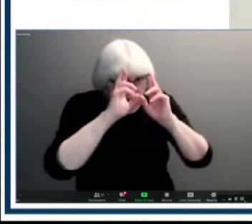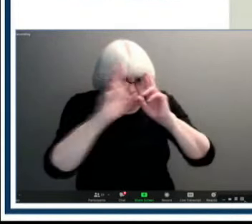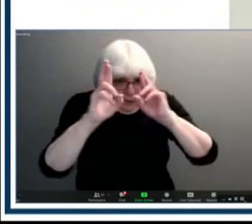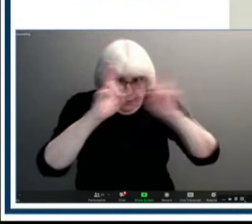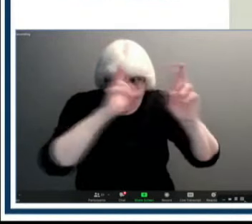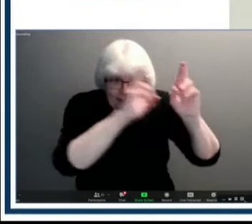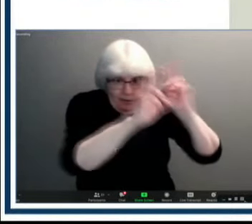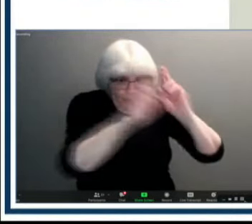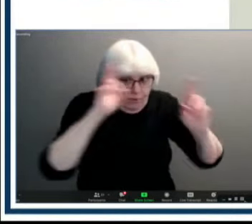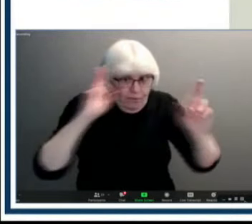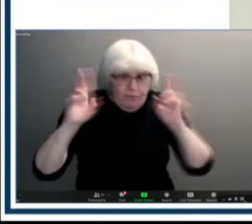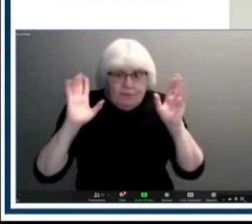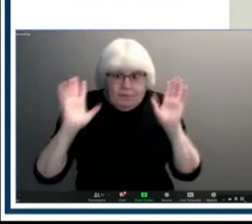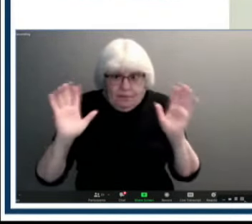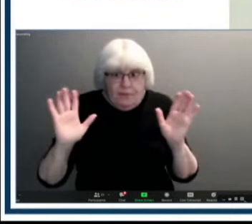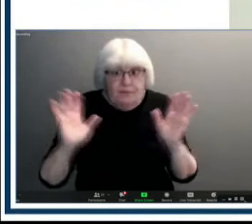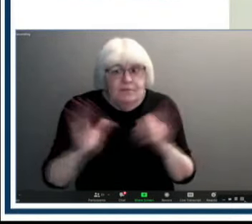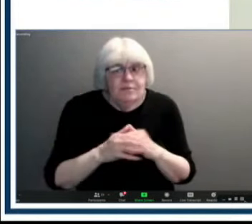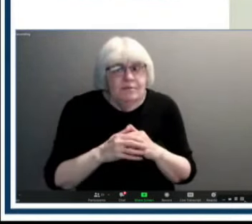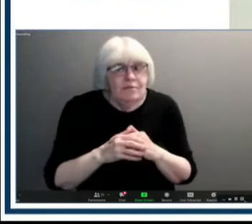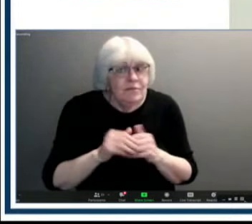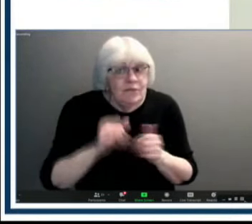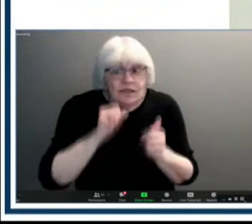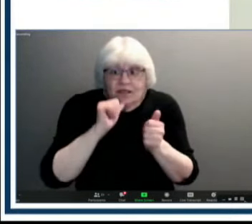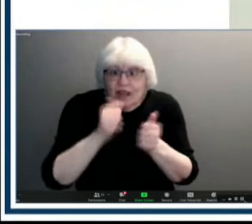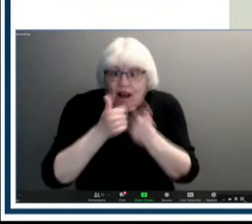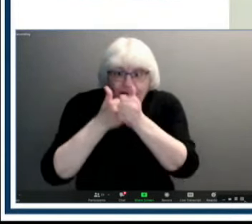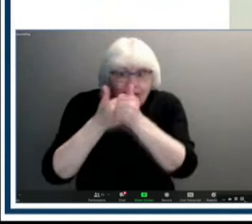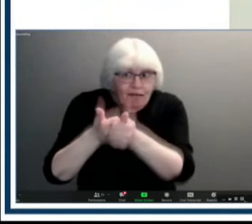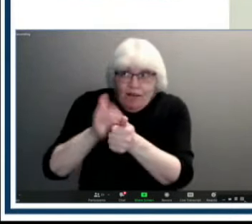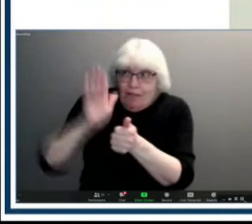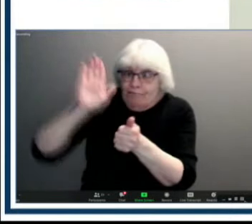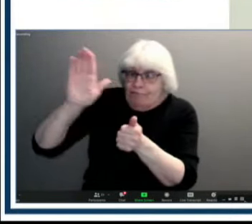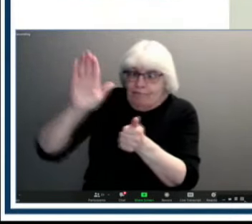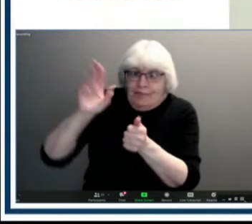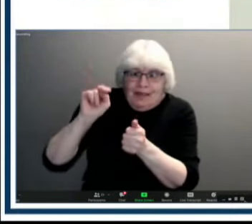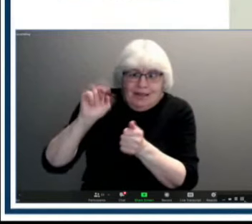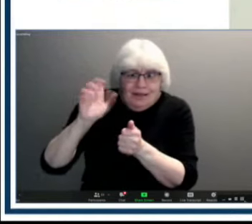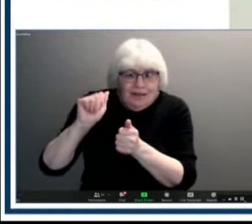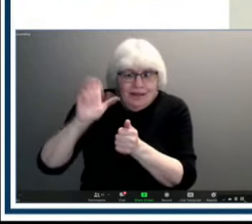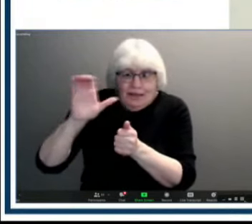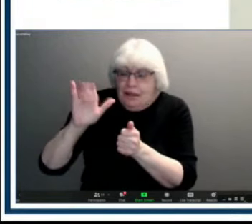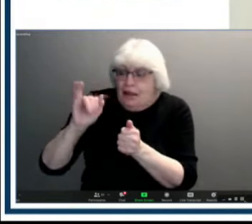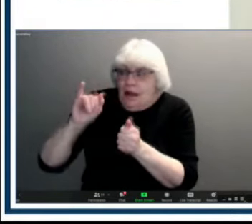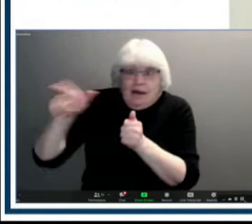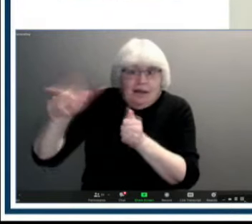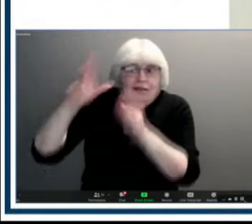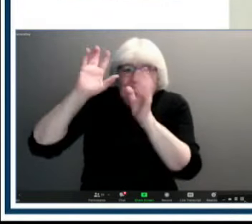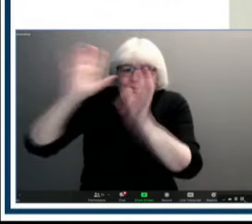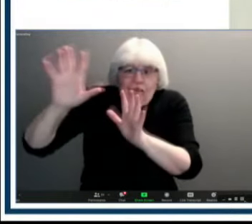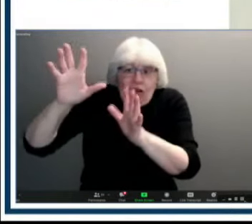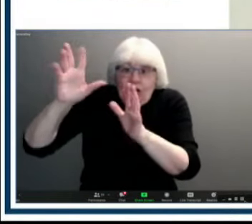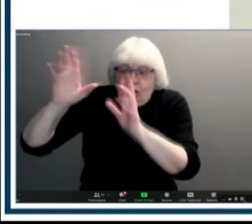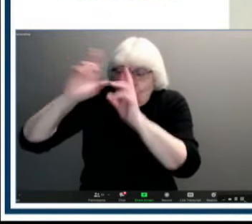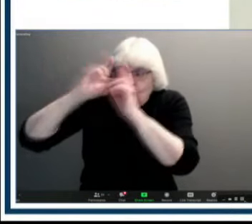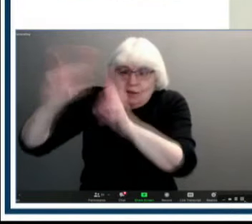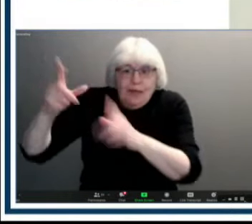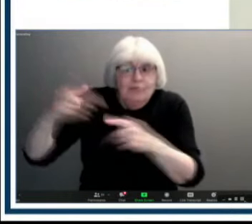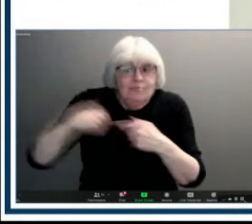NACI, but that's just not where we're at as a province. We're sticking to NACI, and all due respect to other areas, for